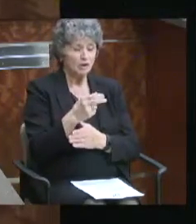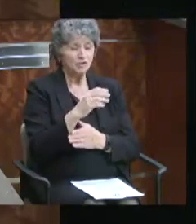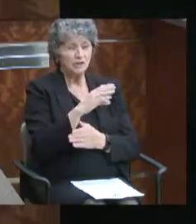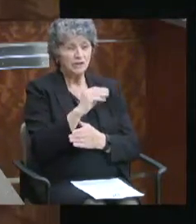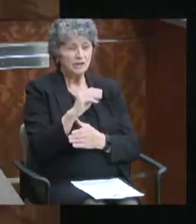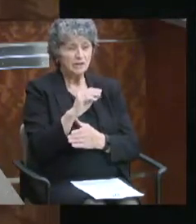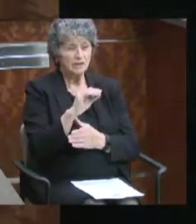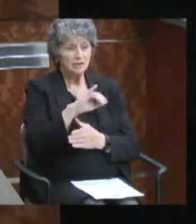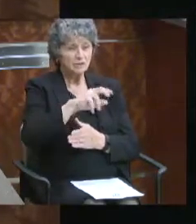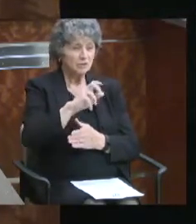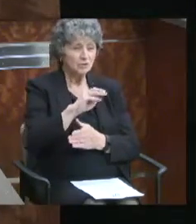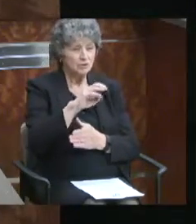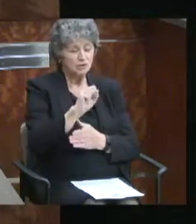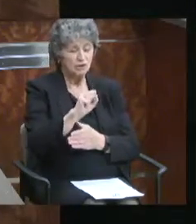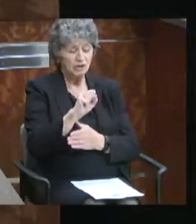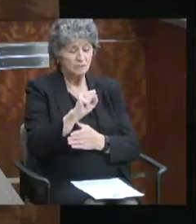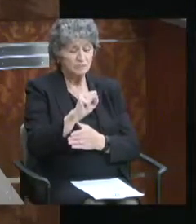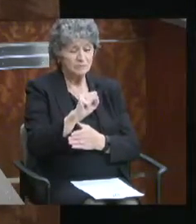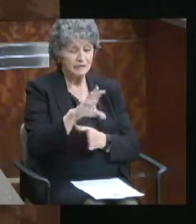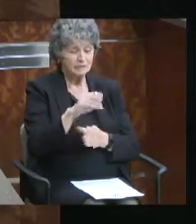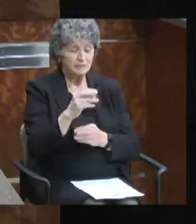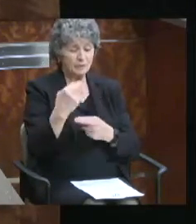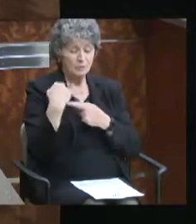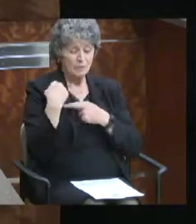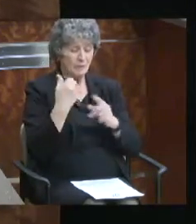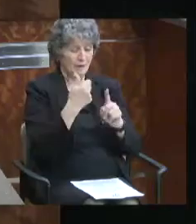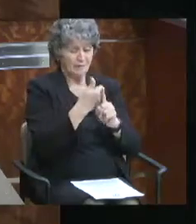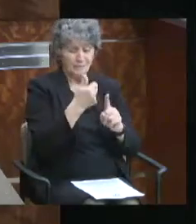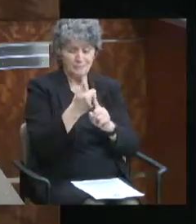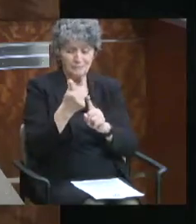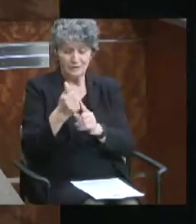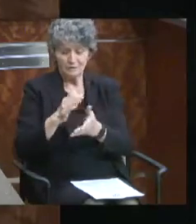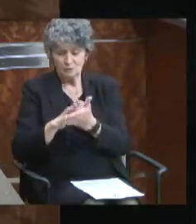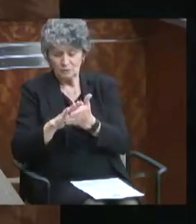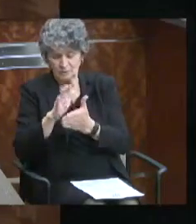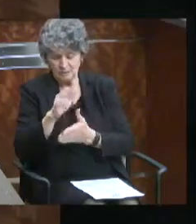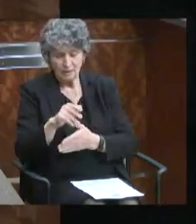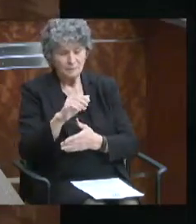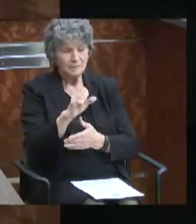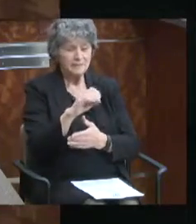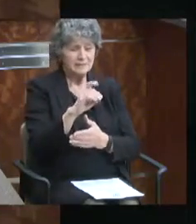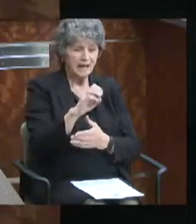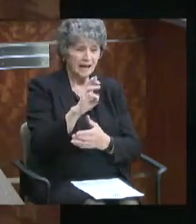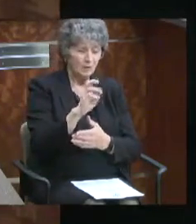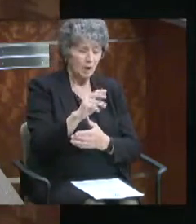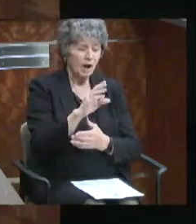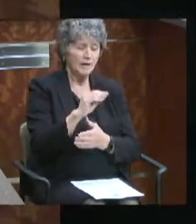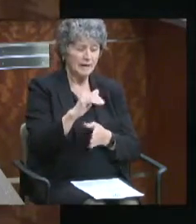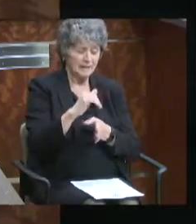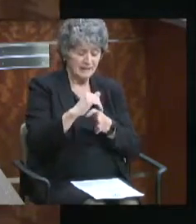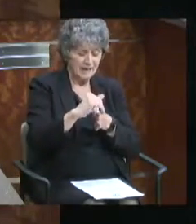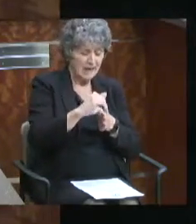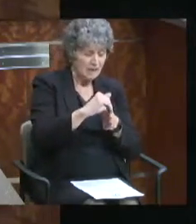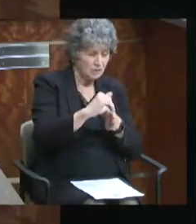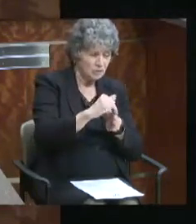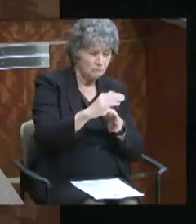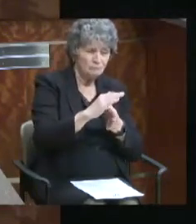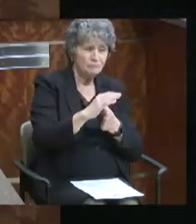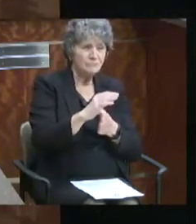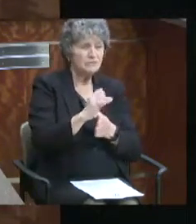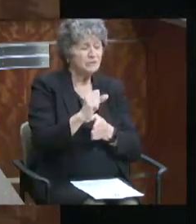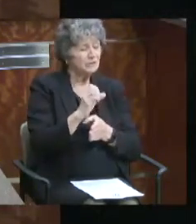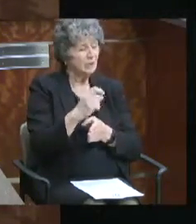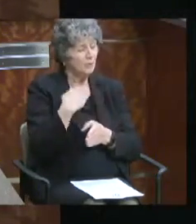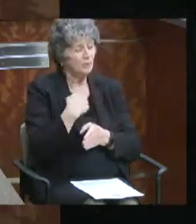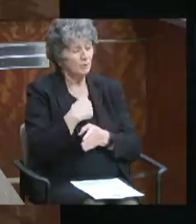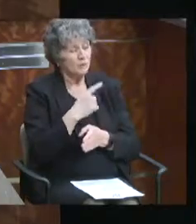themselves to clean up the sidewalk and the edging and that sort of thing. So we really, on behalf of the city, we really appreciate